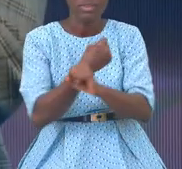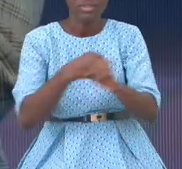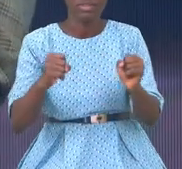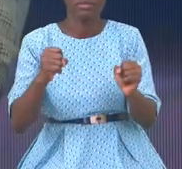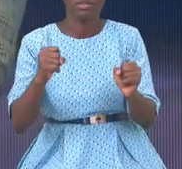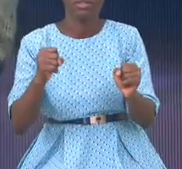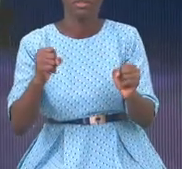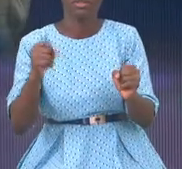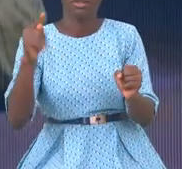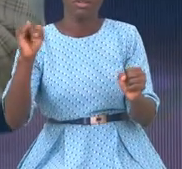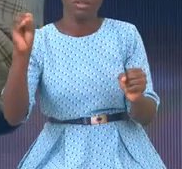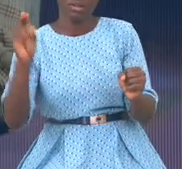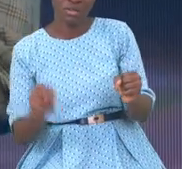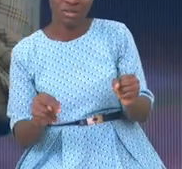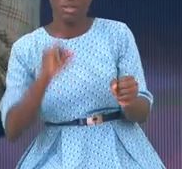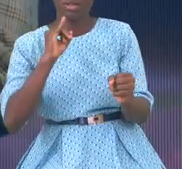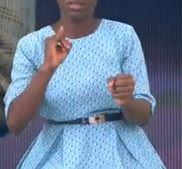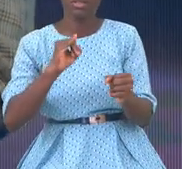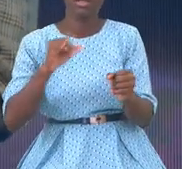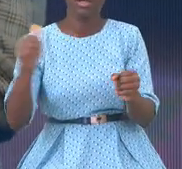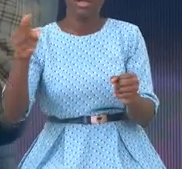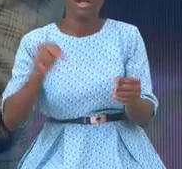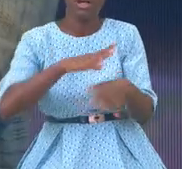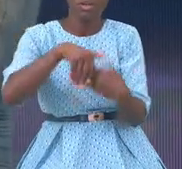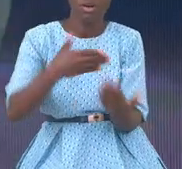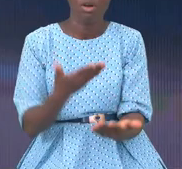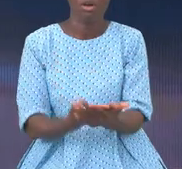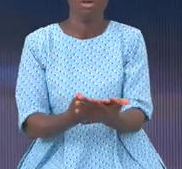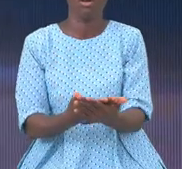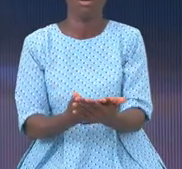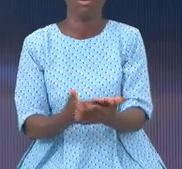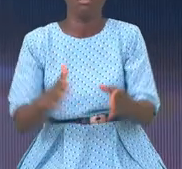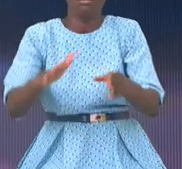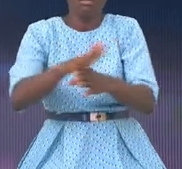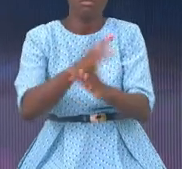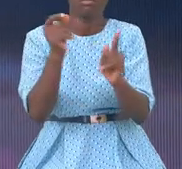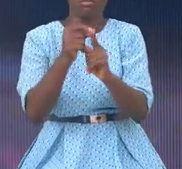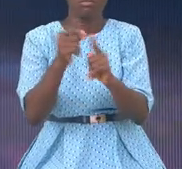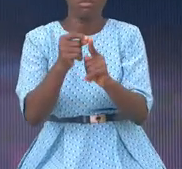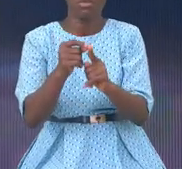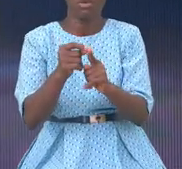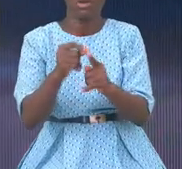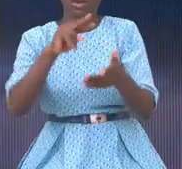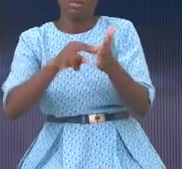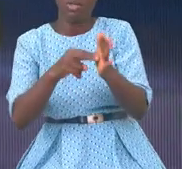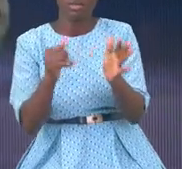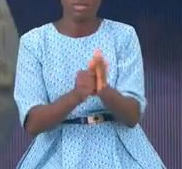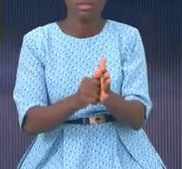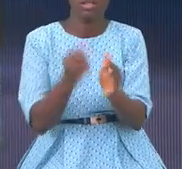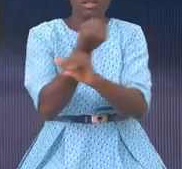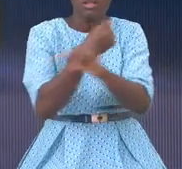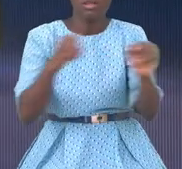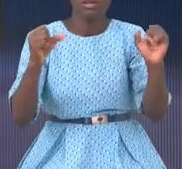all-encompassing word. What I mean by that is salvation. It's like a tree with many,